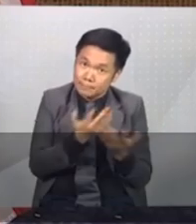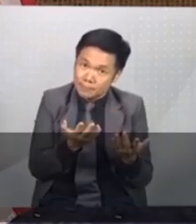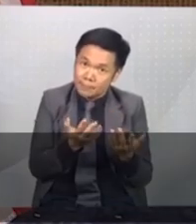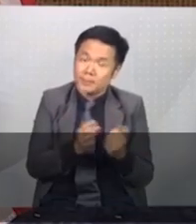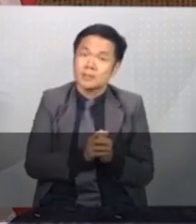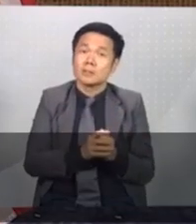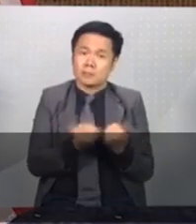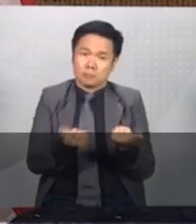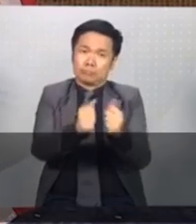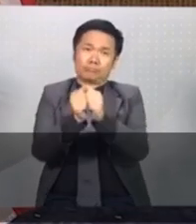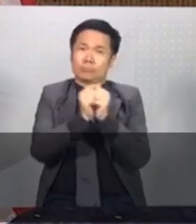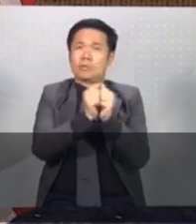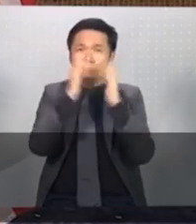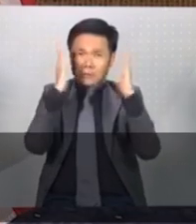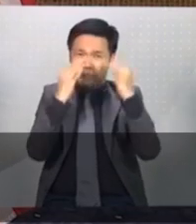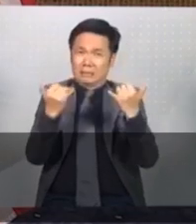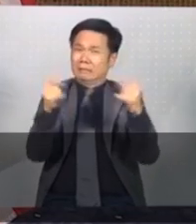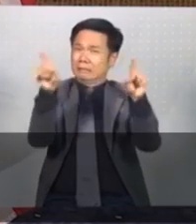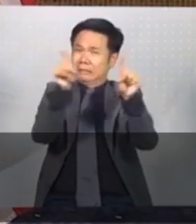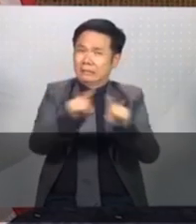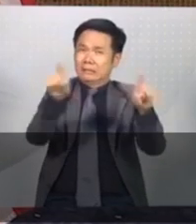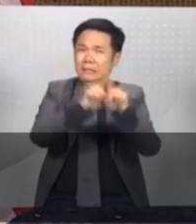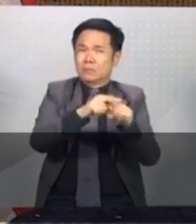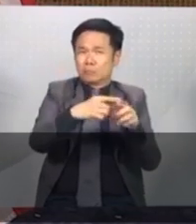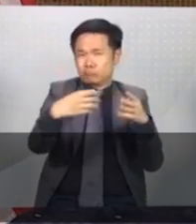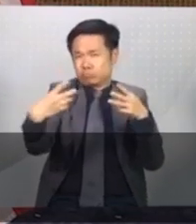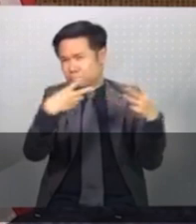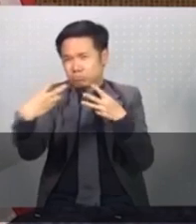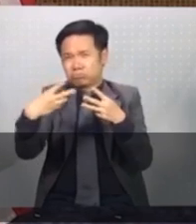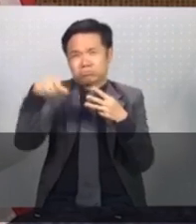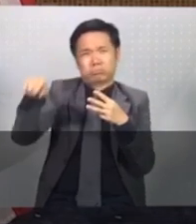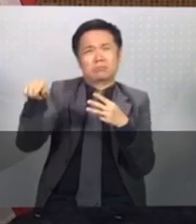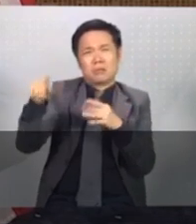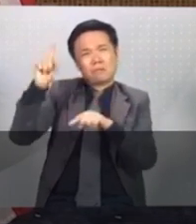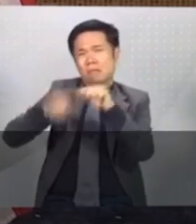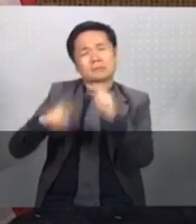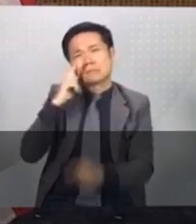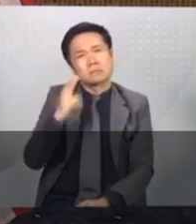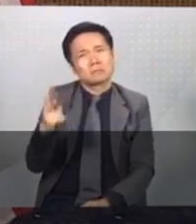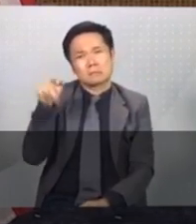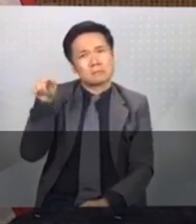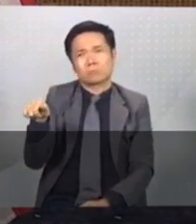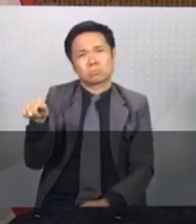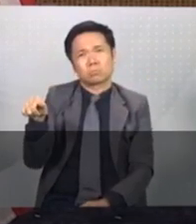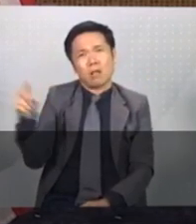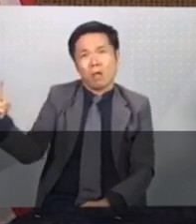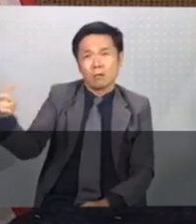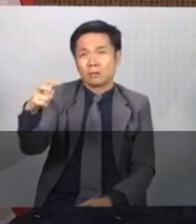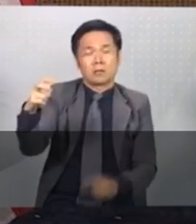We are a nation at war with invisible forces. The situation we are now facing